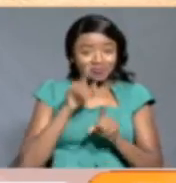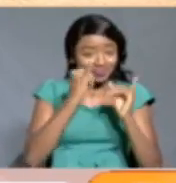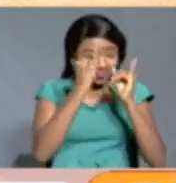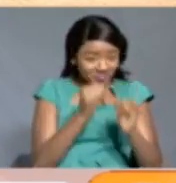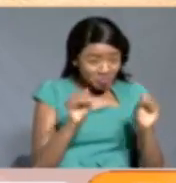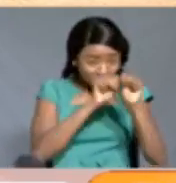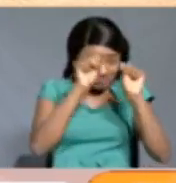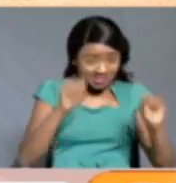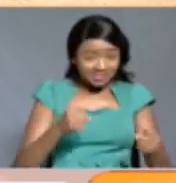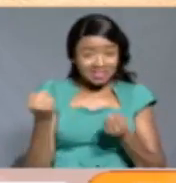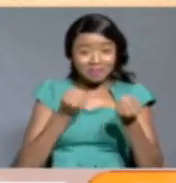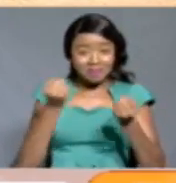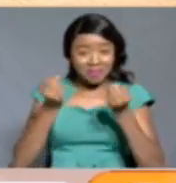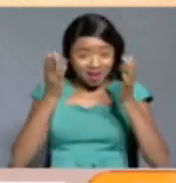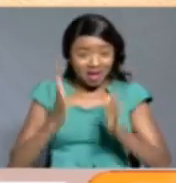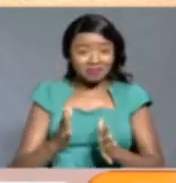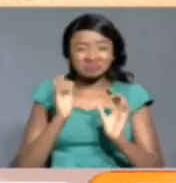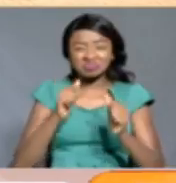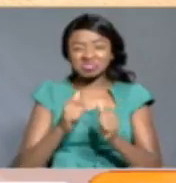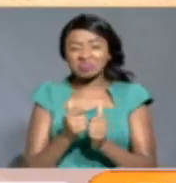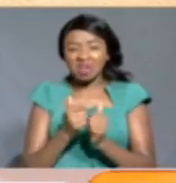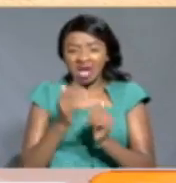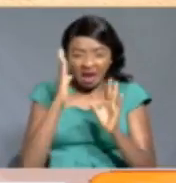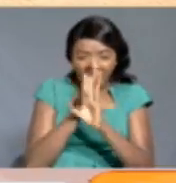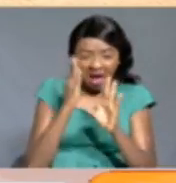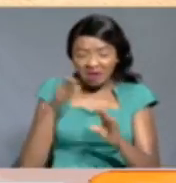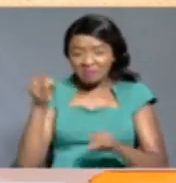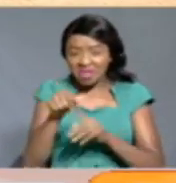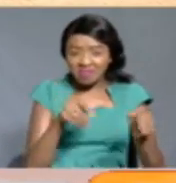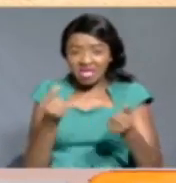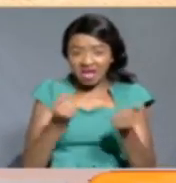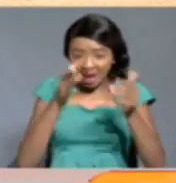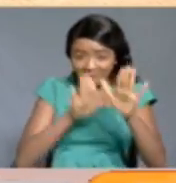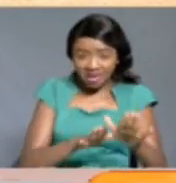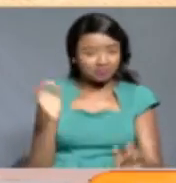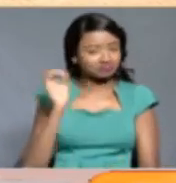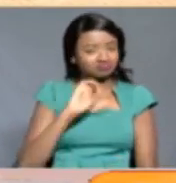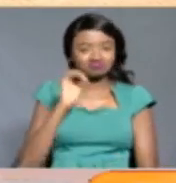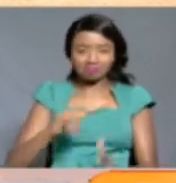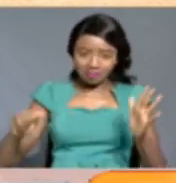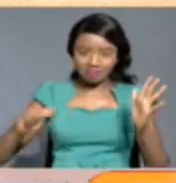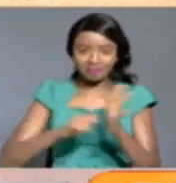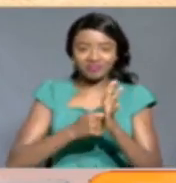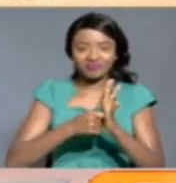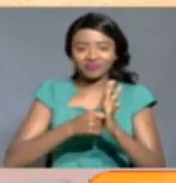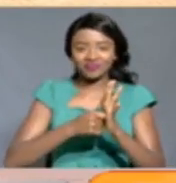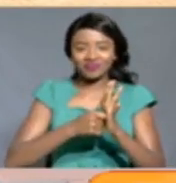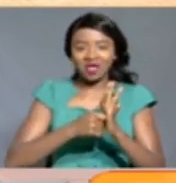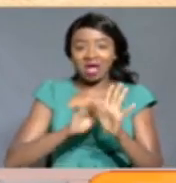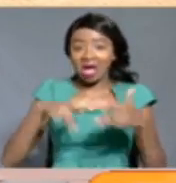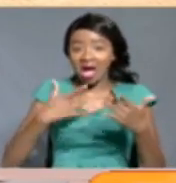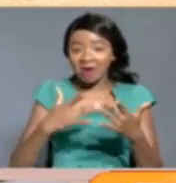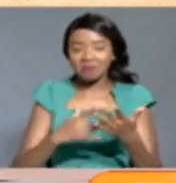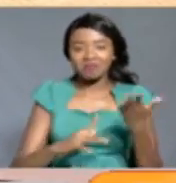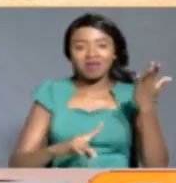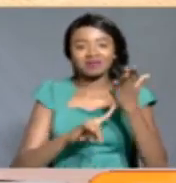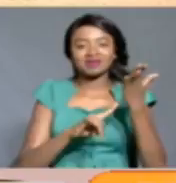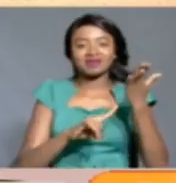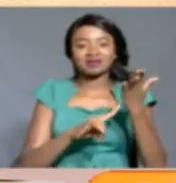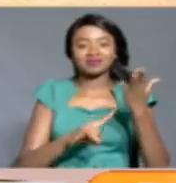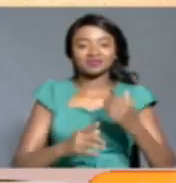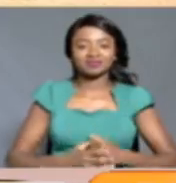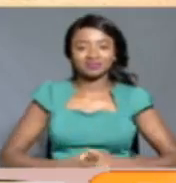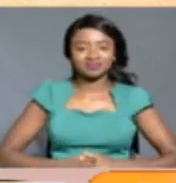system, motorists evading payment of parking fees will now be clamped, get this, electronically.